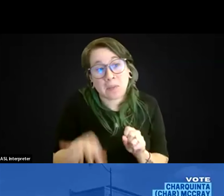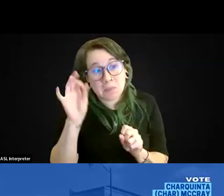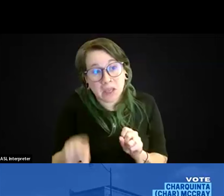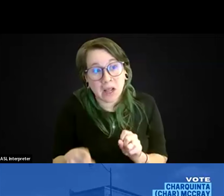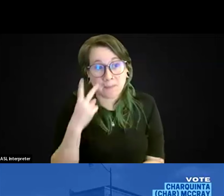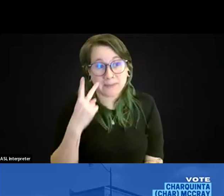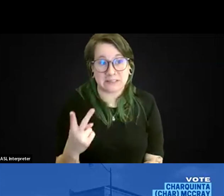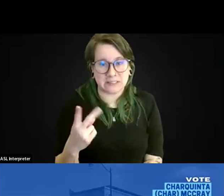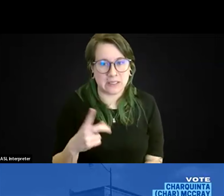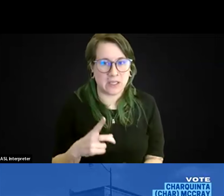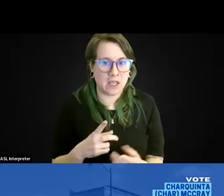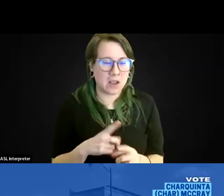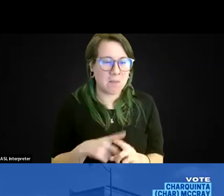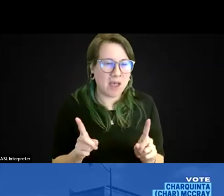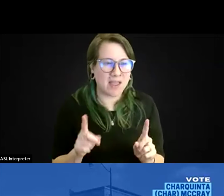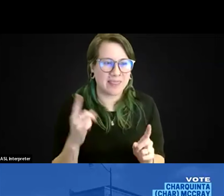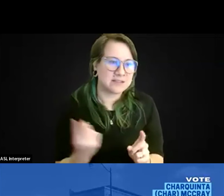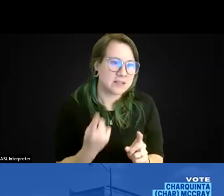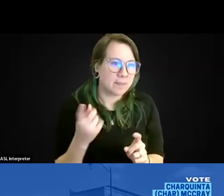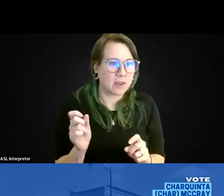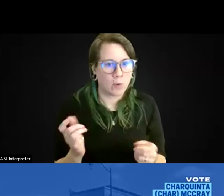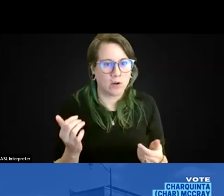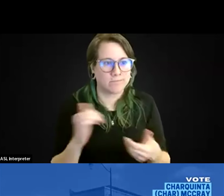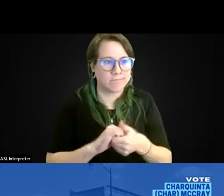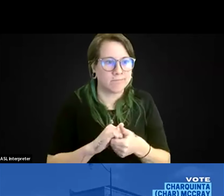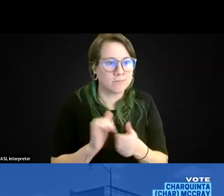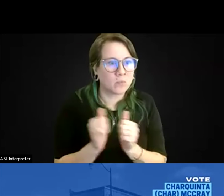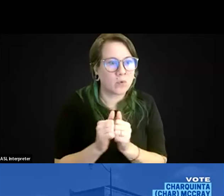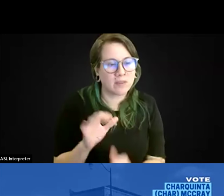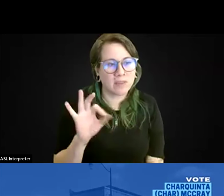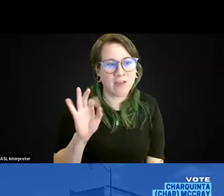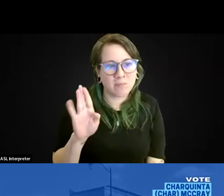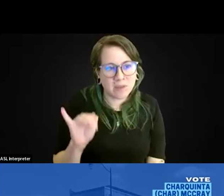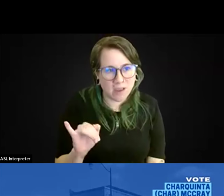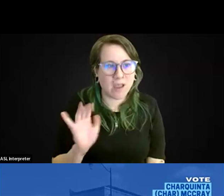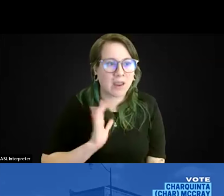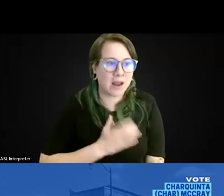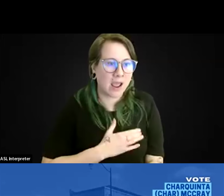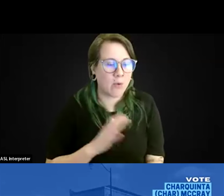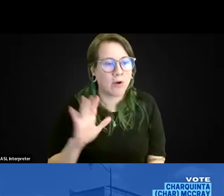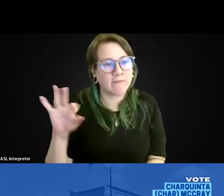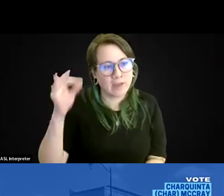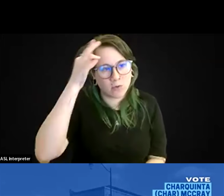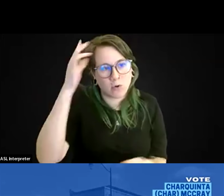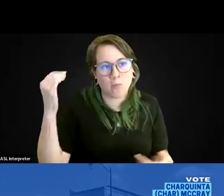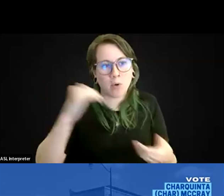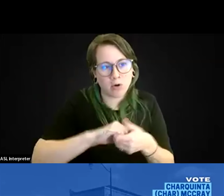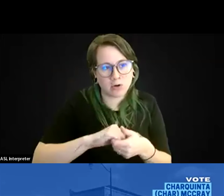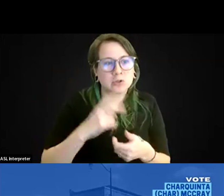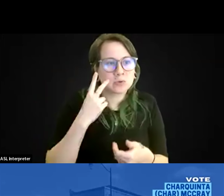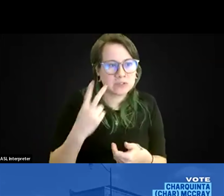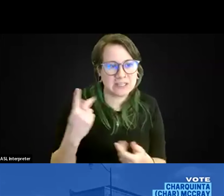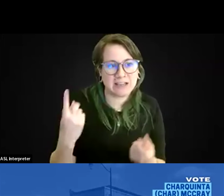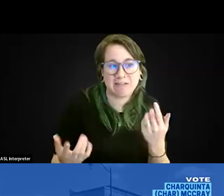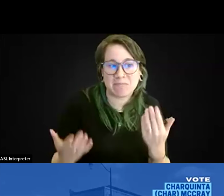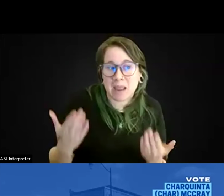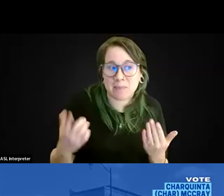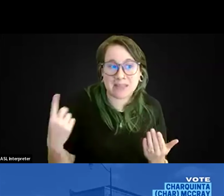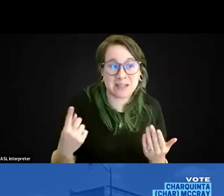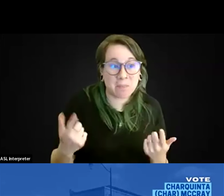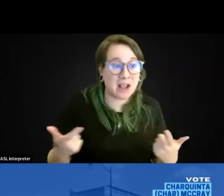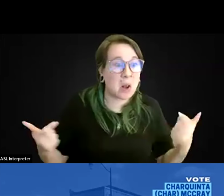it. So it's something that we're working on with the FBI and our federal partners as well, to see if it's something larger. And I believe